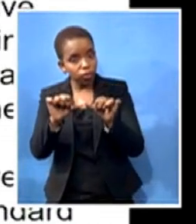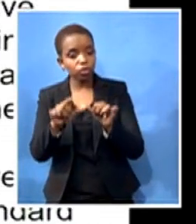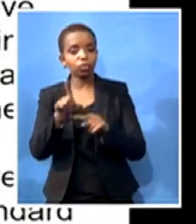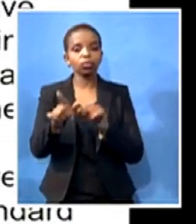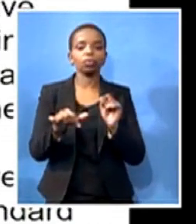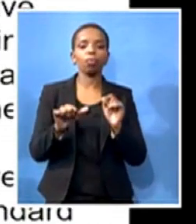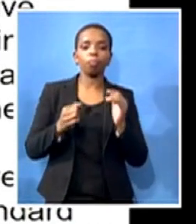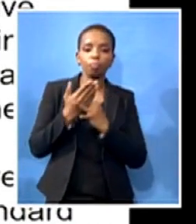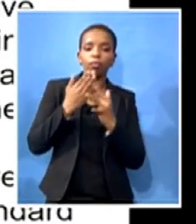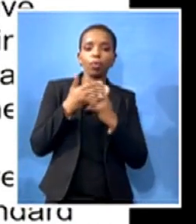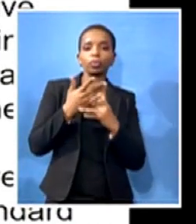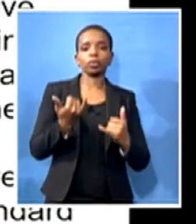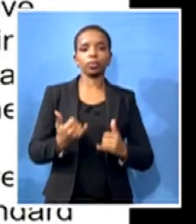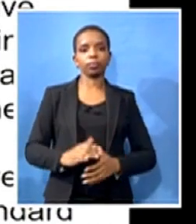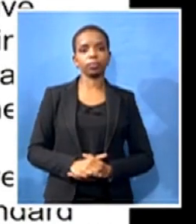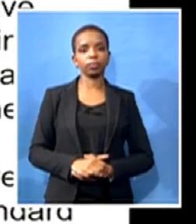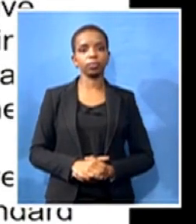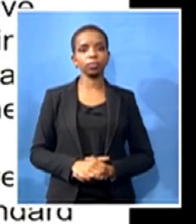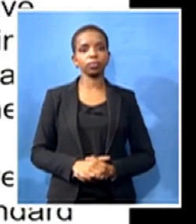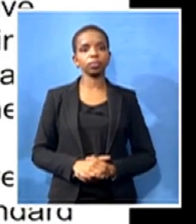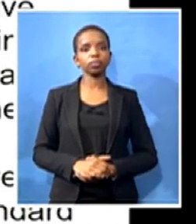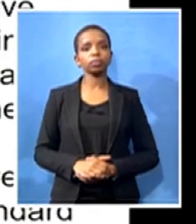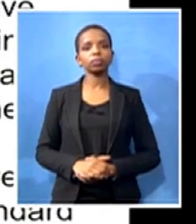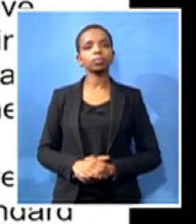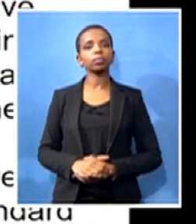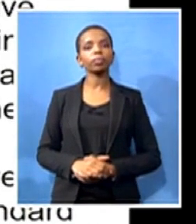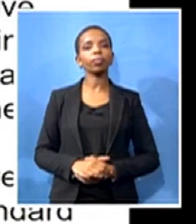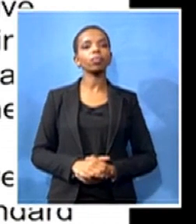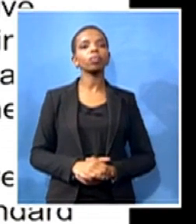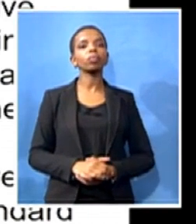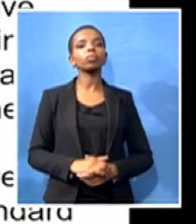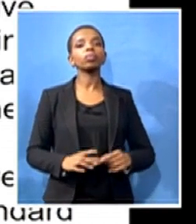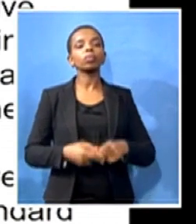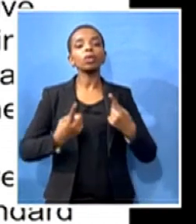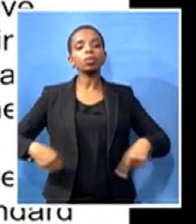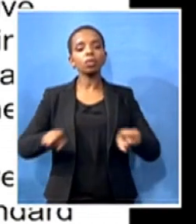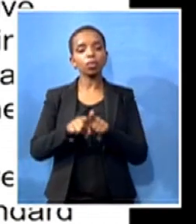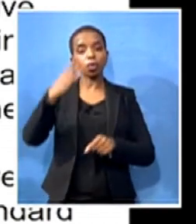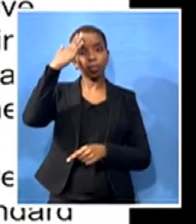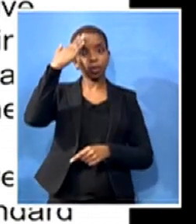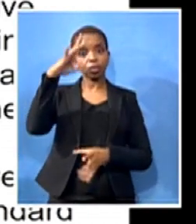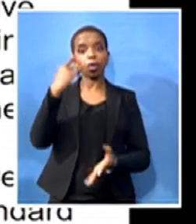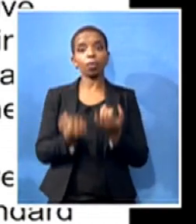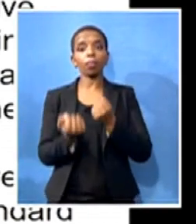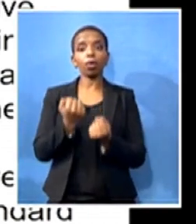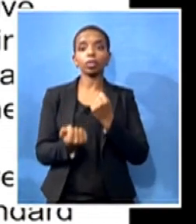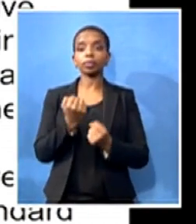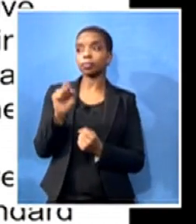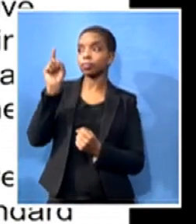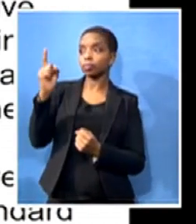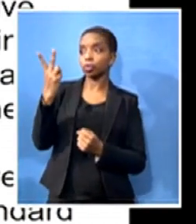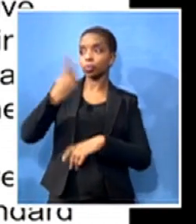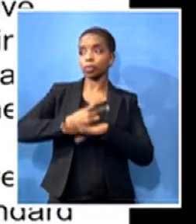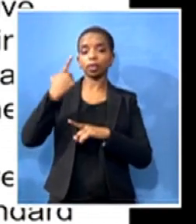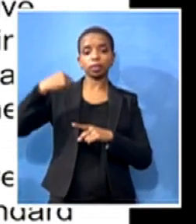So we all know that there was a case 2 days ago in the High Court where the regulations for